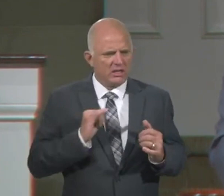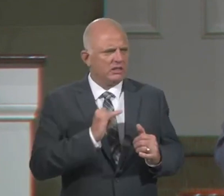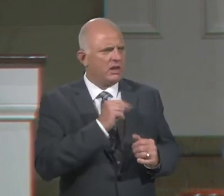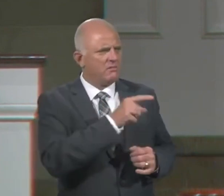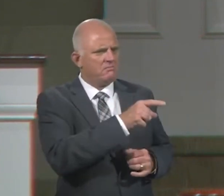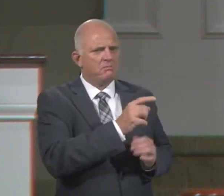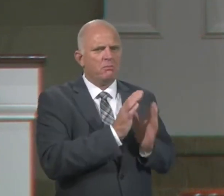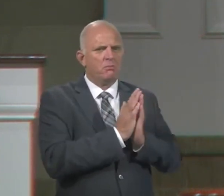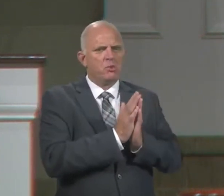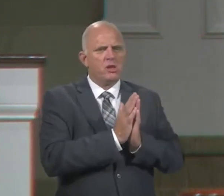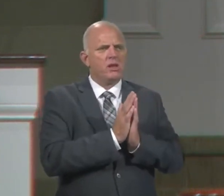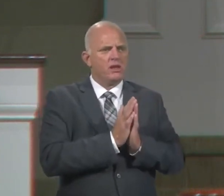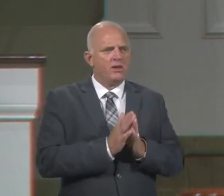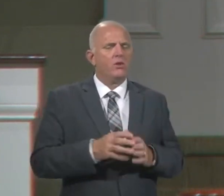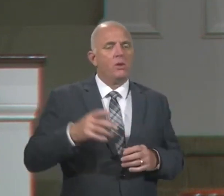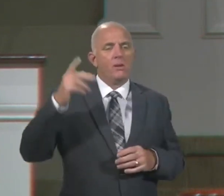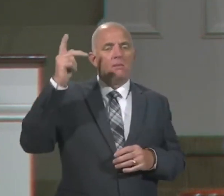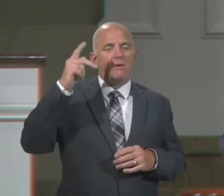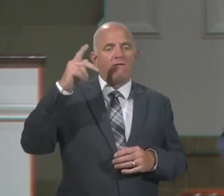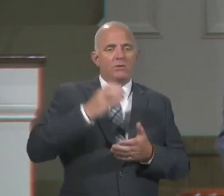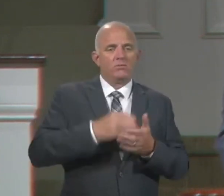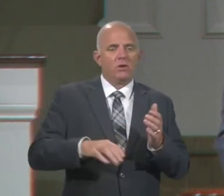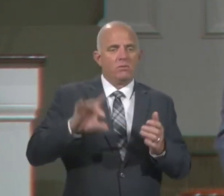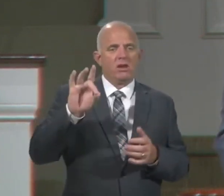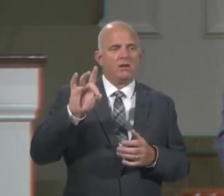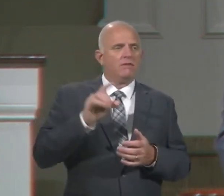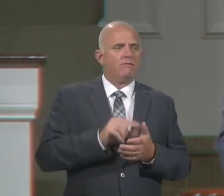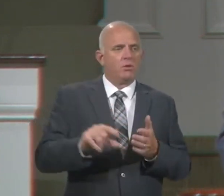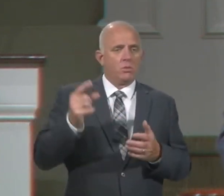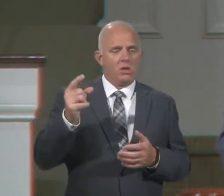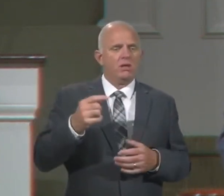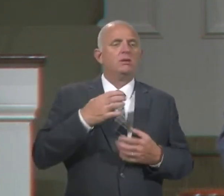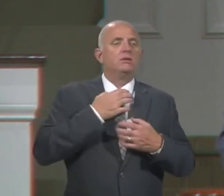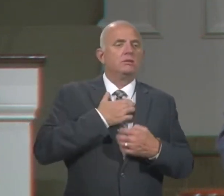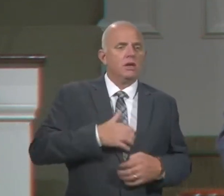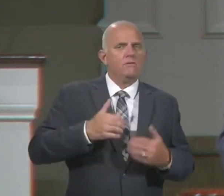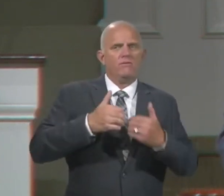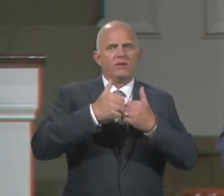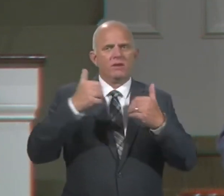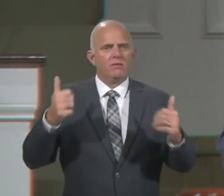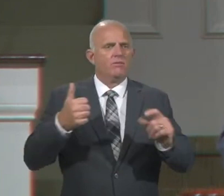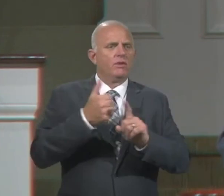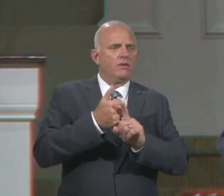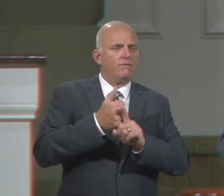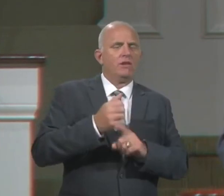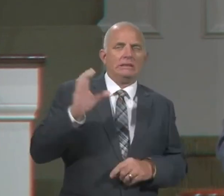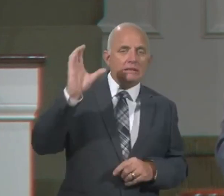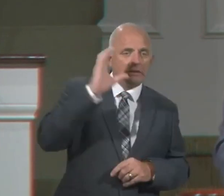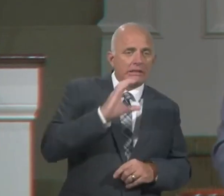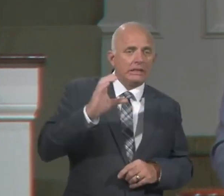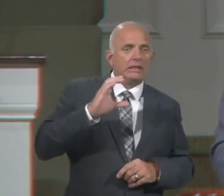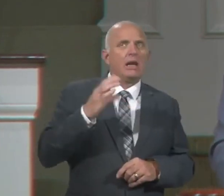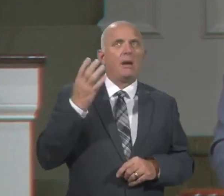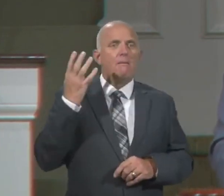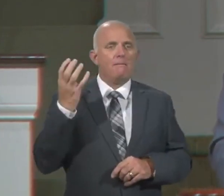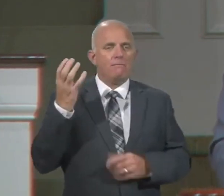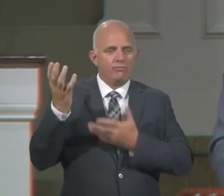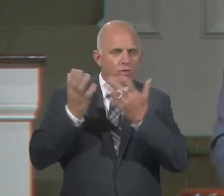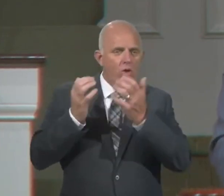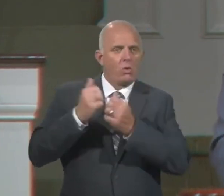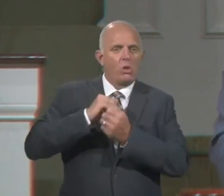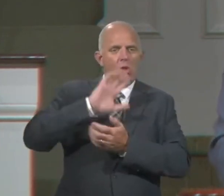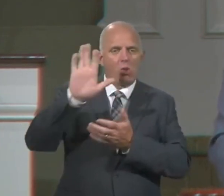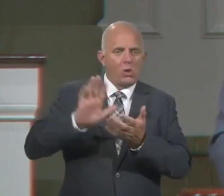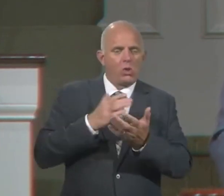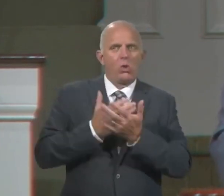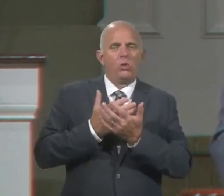Proverbs 18, verse 1, the Bible says, through desire, a man having separated himself, seeketh and intermeddleth with all wisdom. You